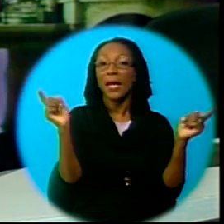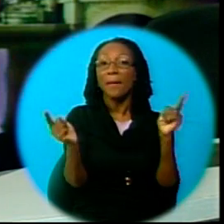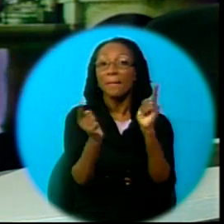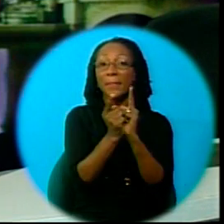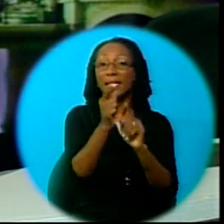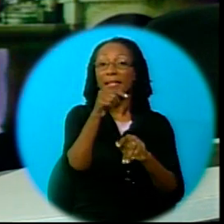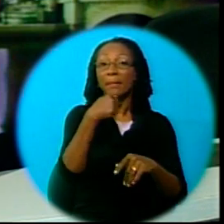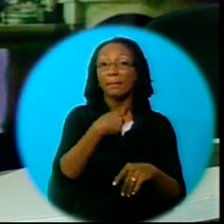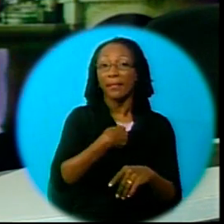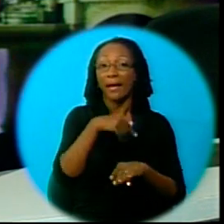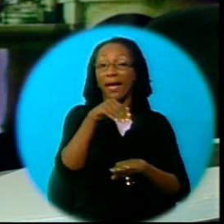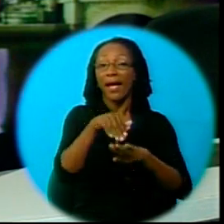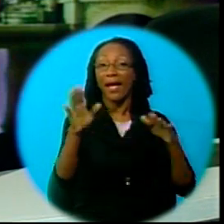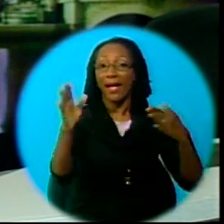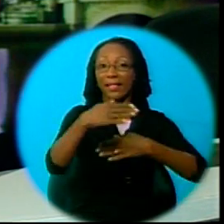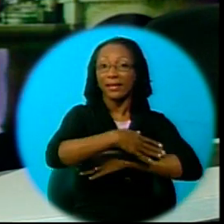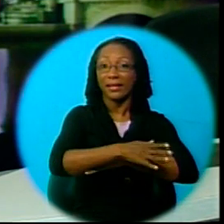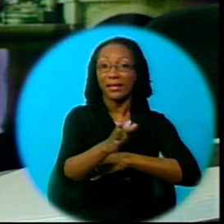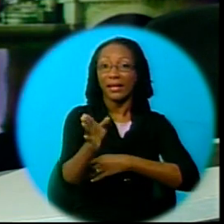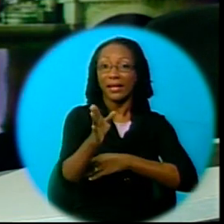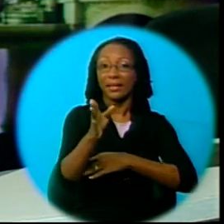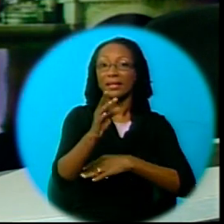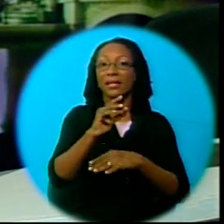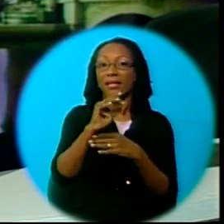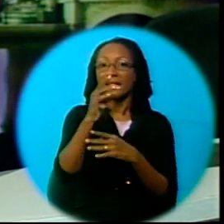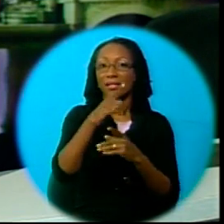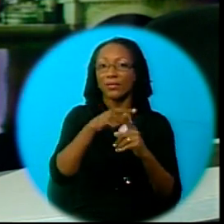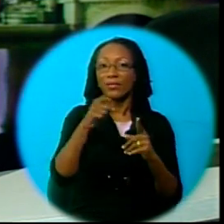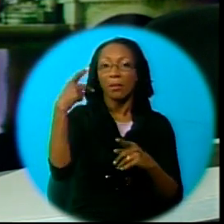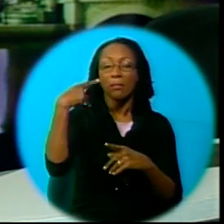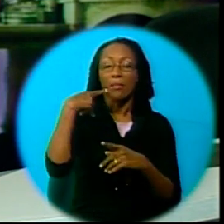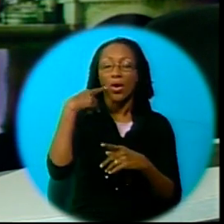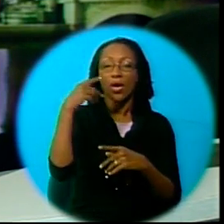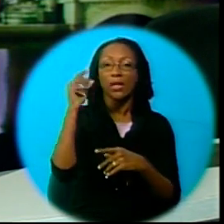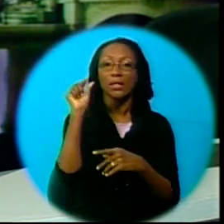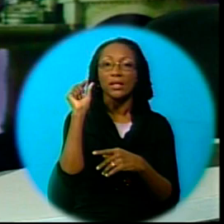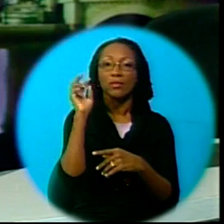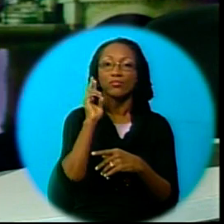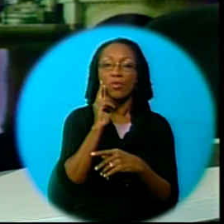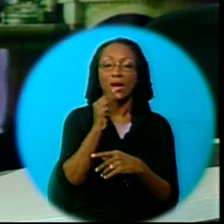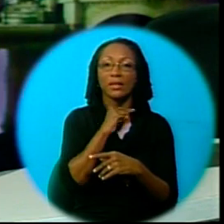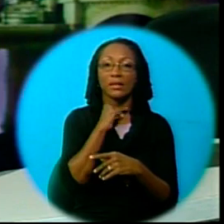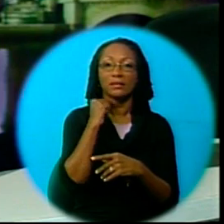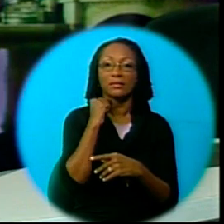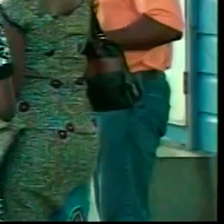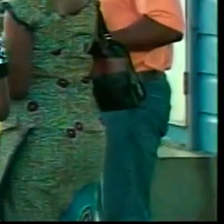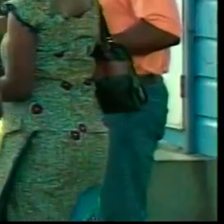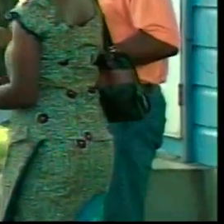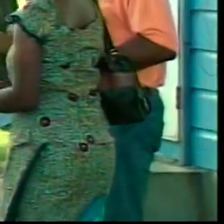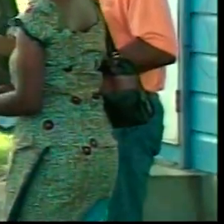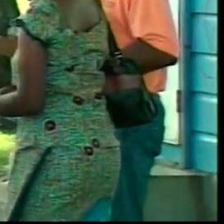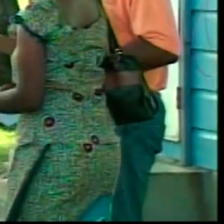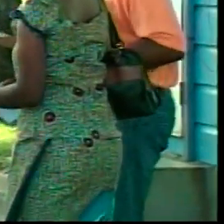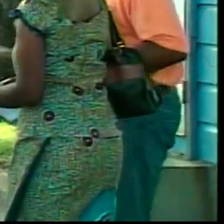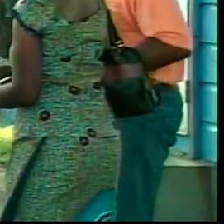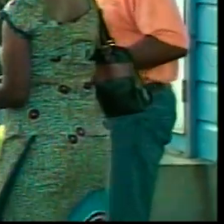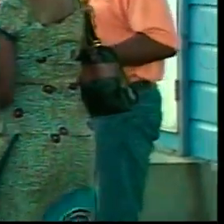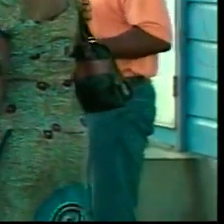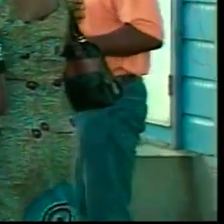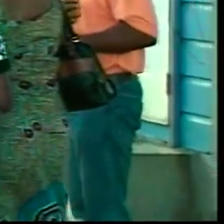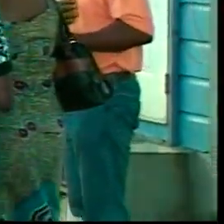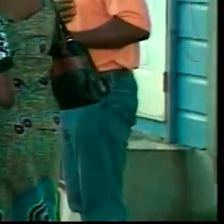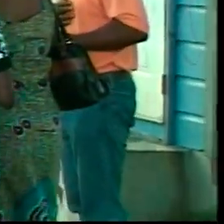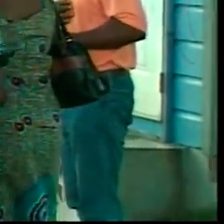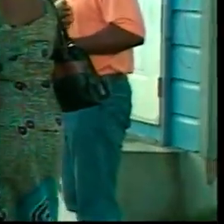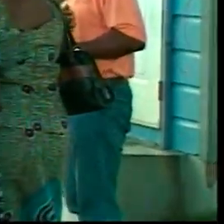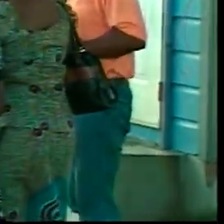an initiative of Pastor Pauline Rollins of the Faith Temple Ministries International. The prayer session ran for an hour from